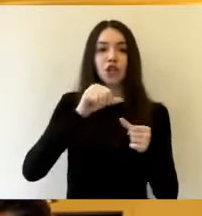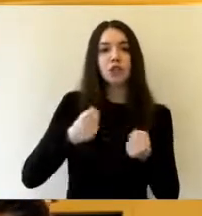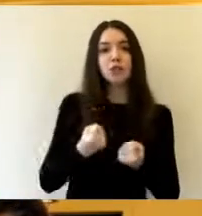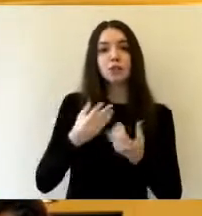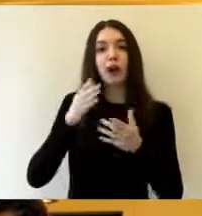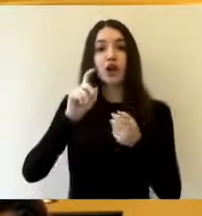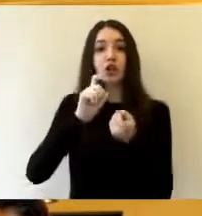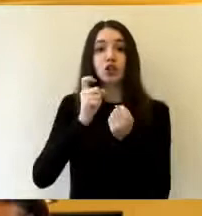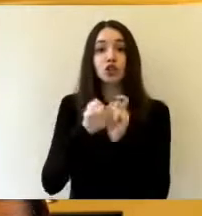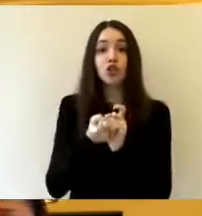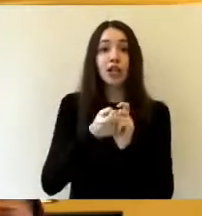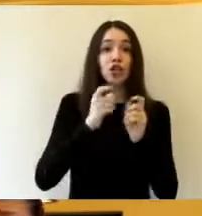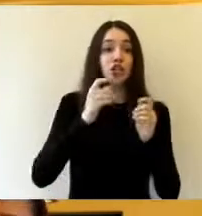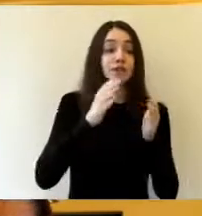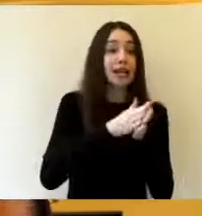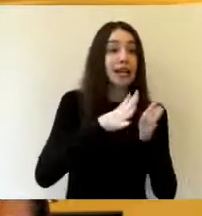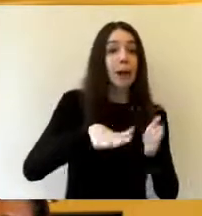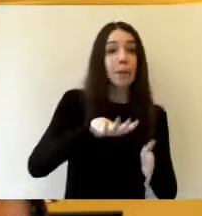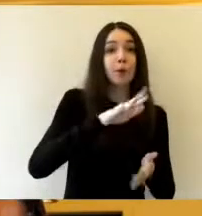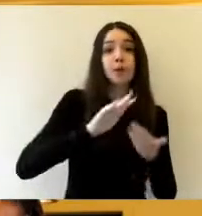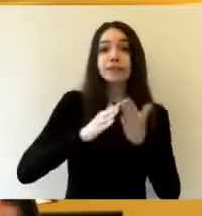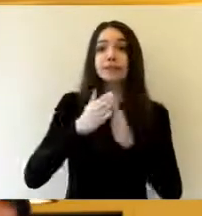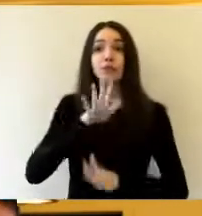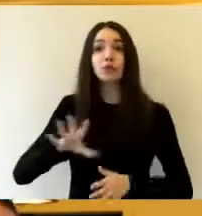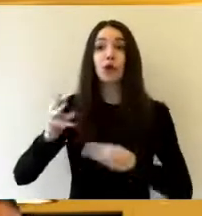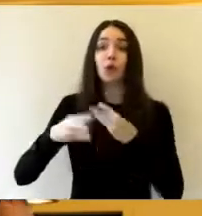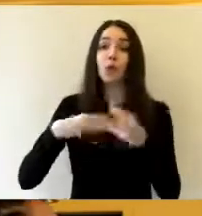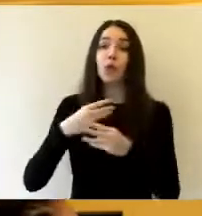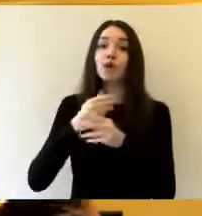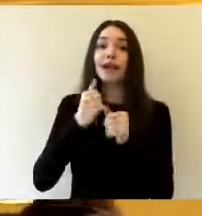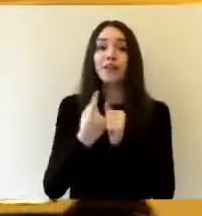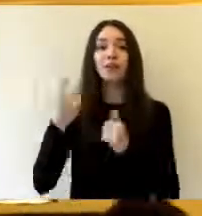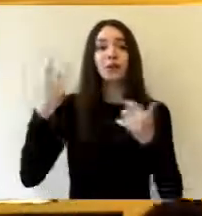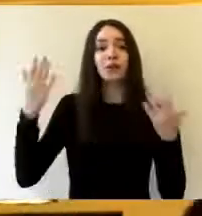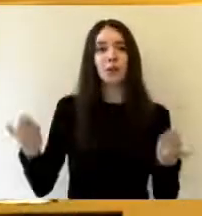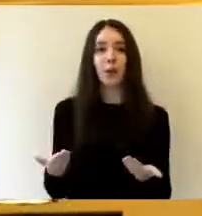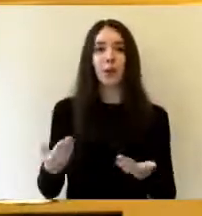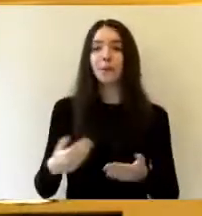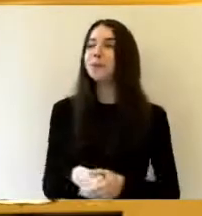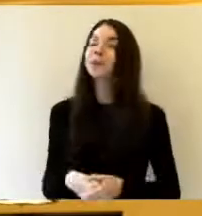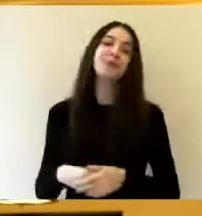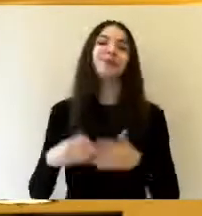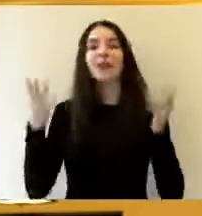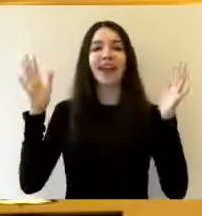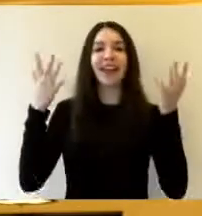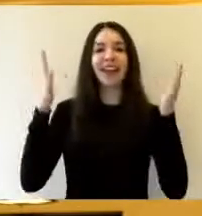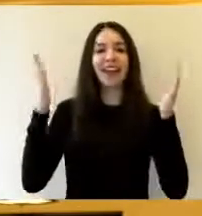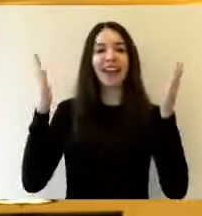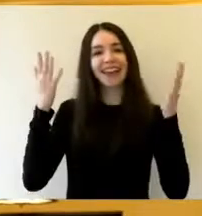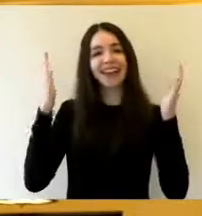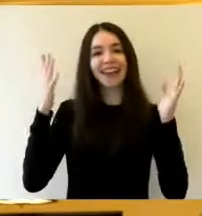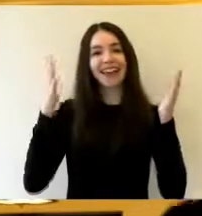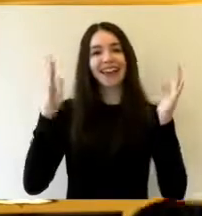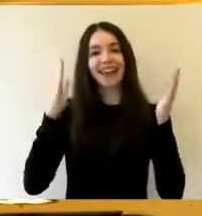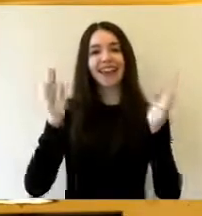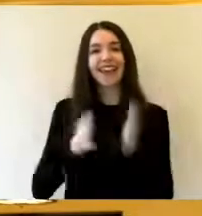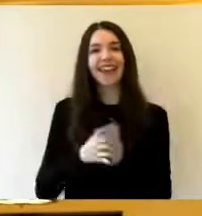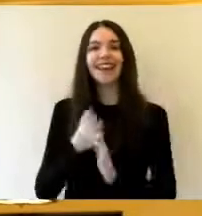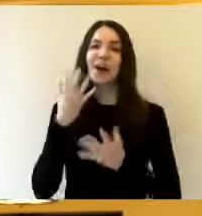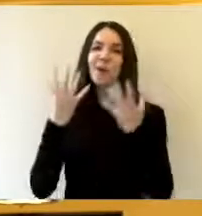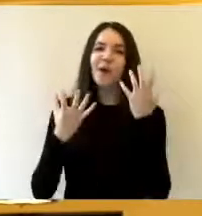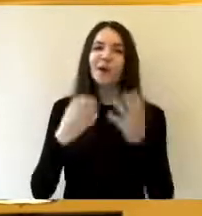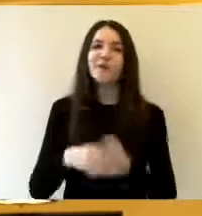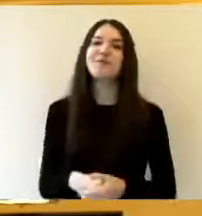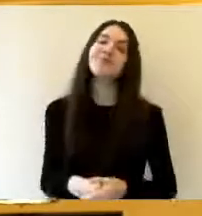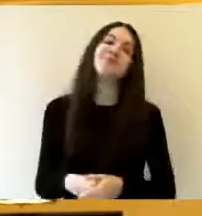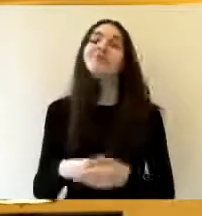cities around the world. Everyone is welcome. Yay! Yeah. Woo! Thank